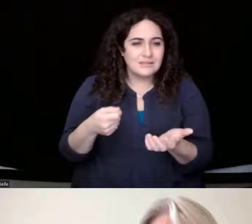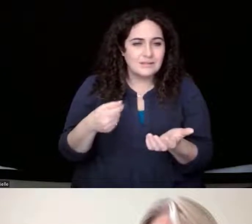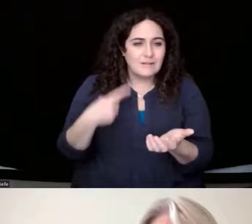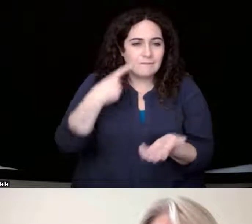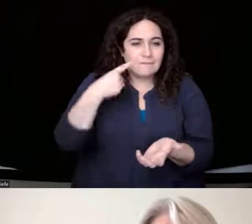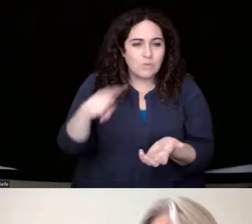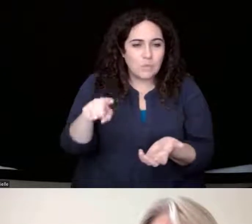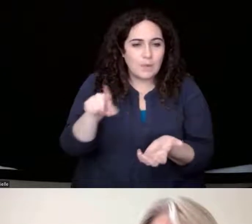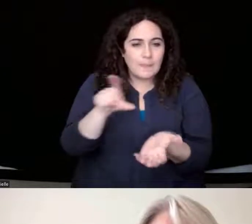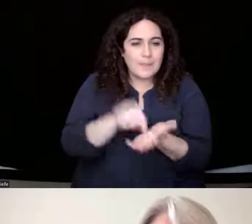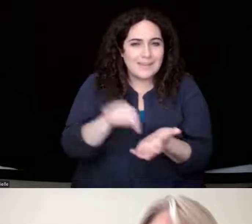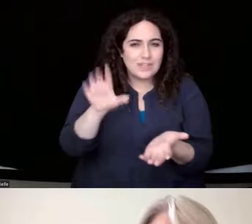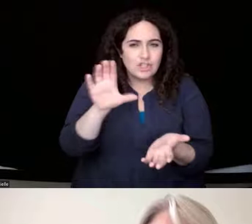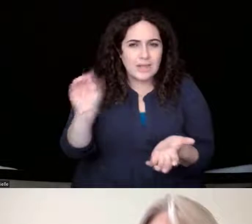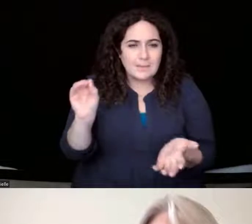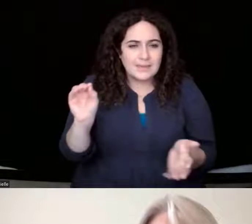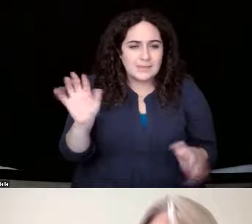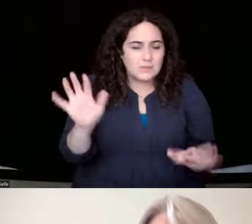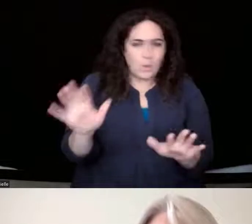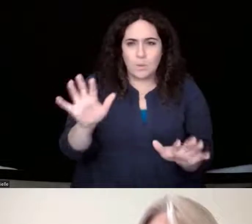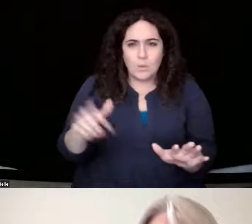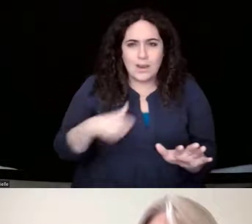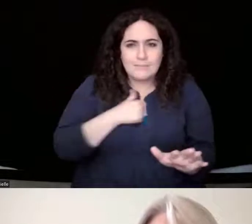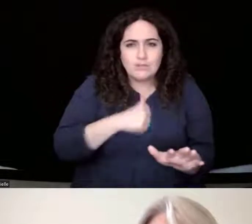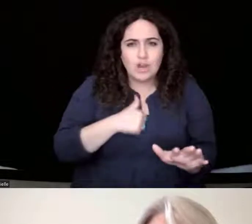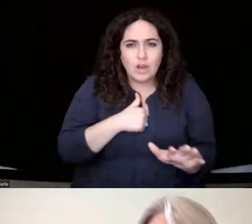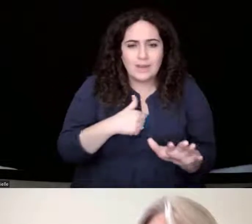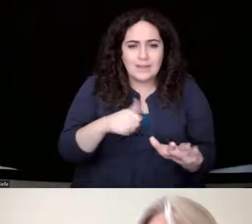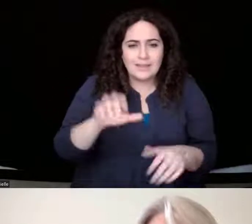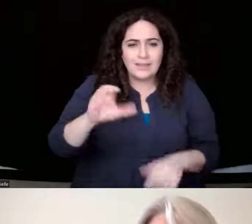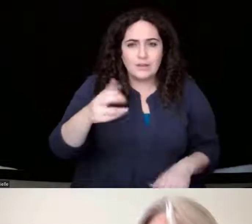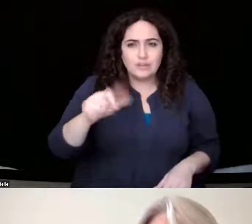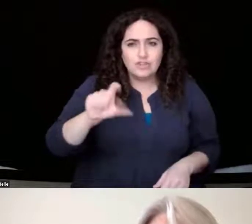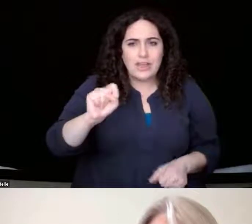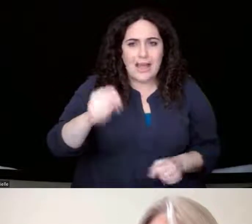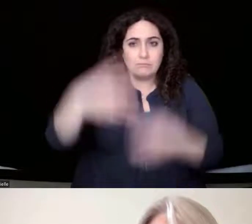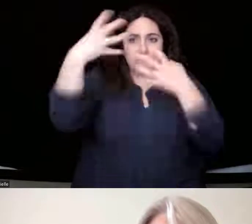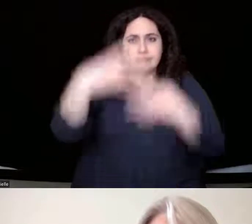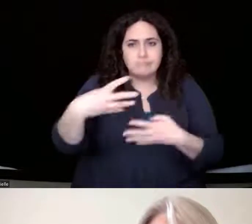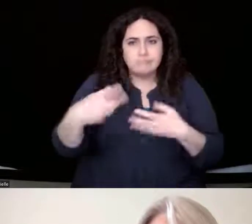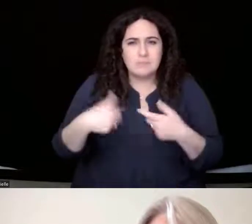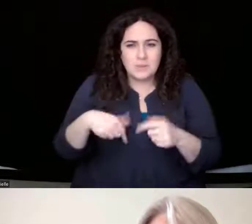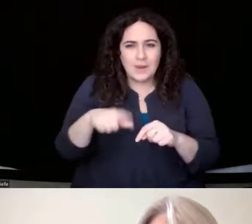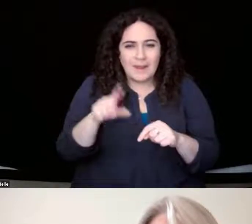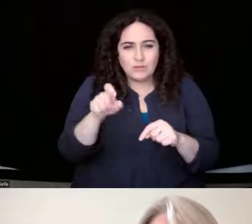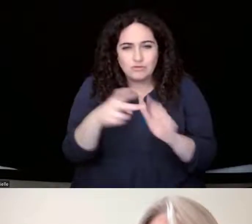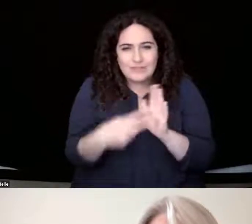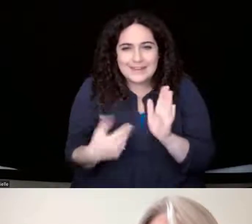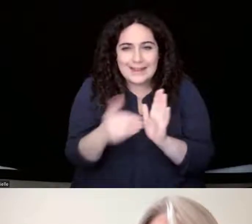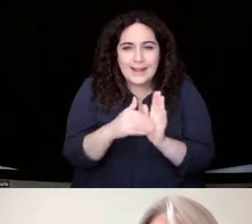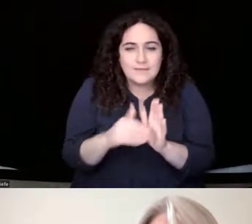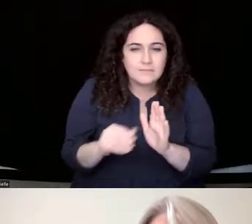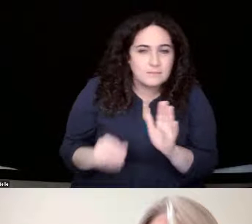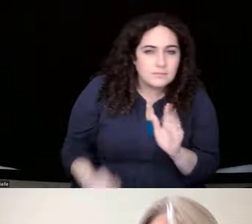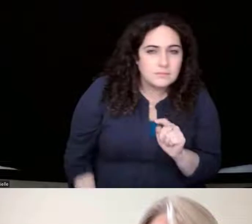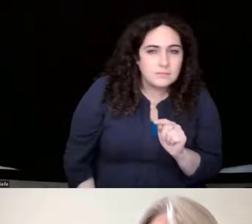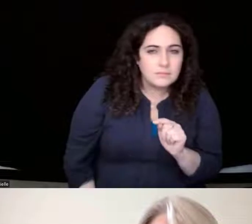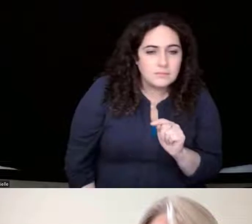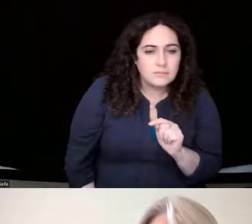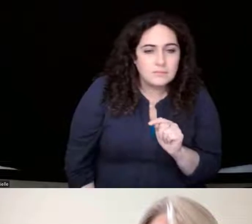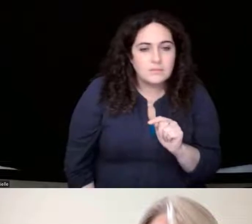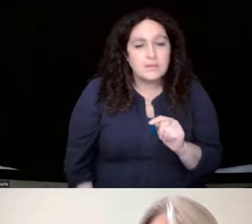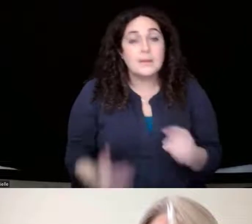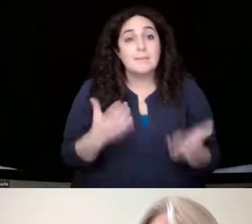I'm sorry, the line flipped up and now I got to refocus. With larger publication packages that group tens or hundreds of